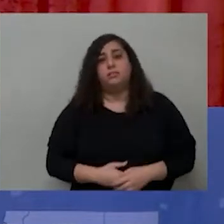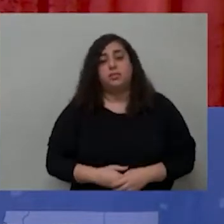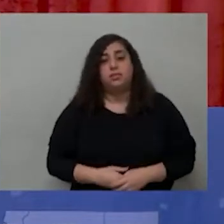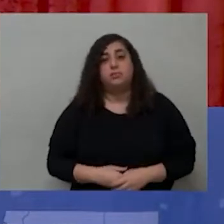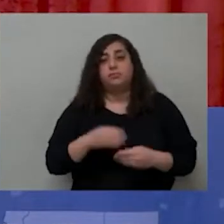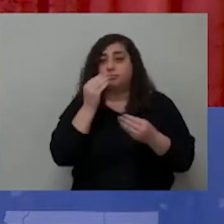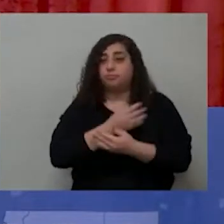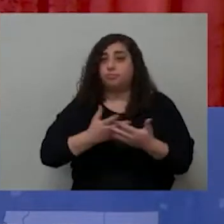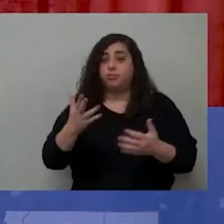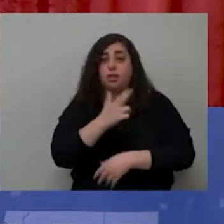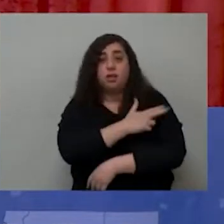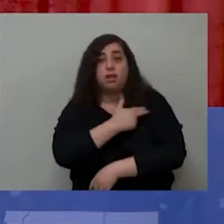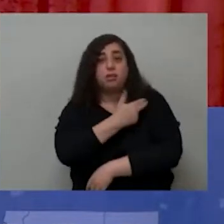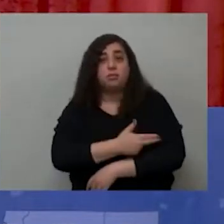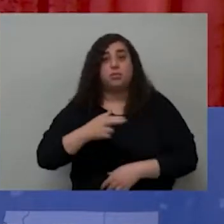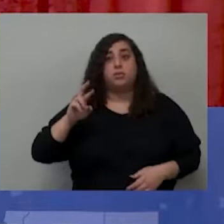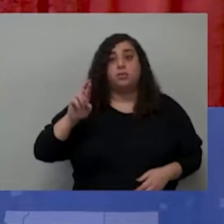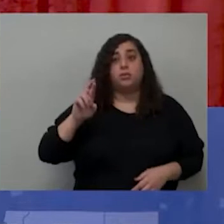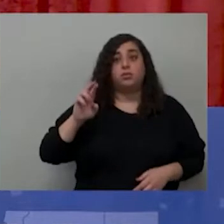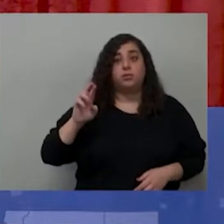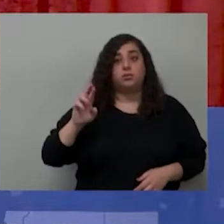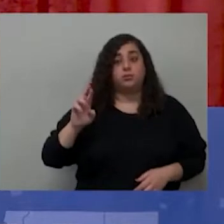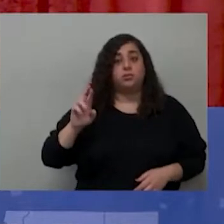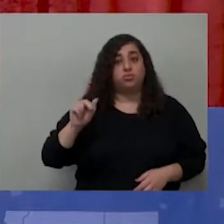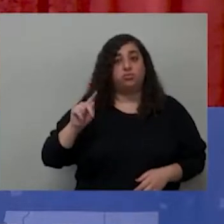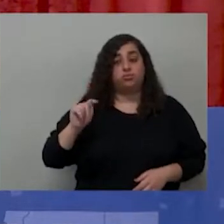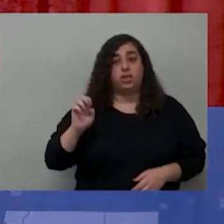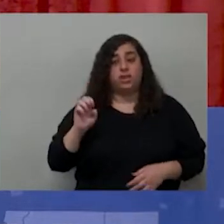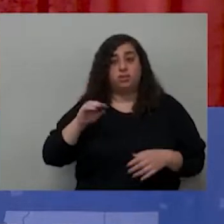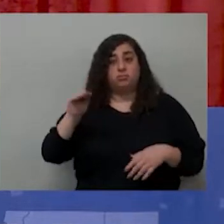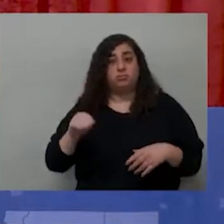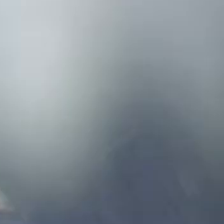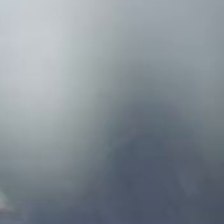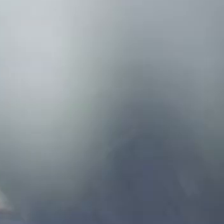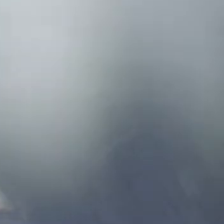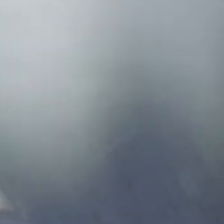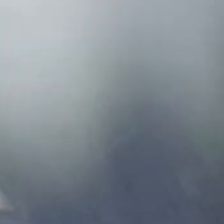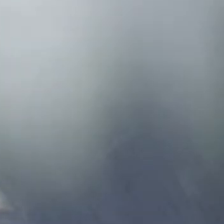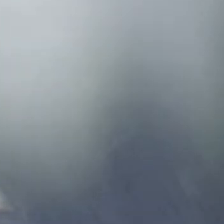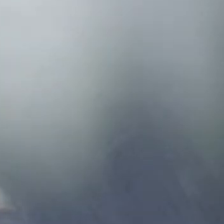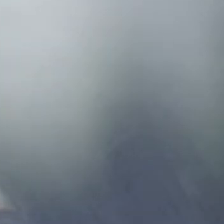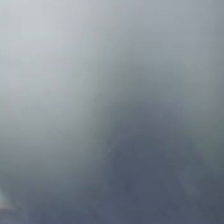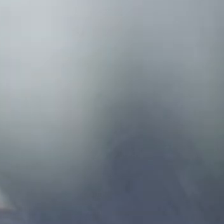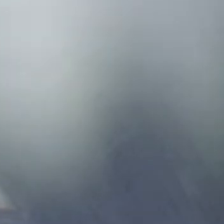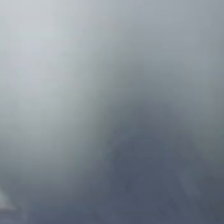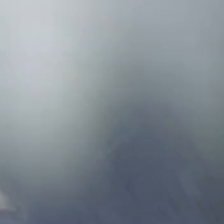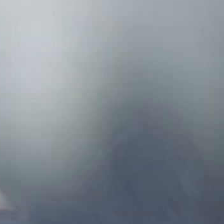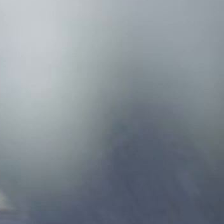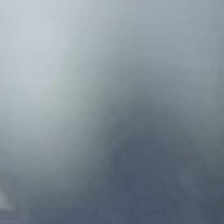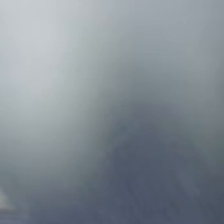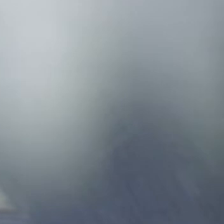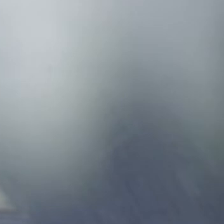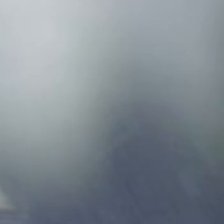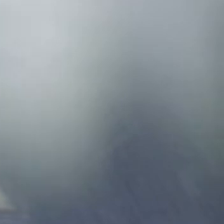for the first time has dropped below 1000. Again, lowest case rates in America. The stay at home order is also going away,